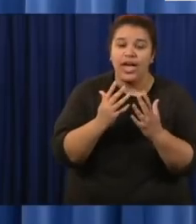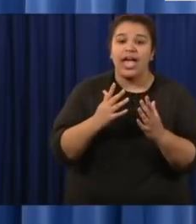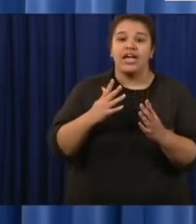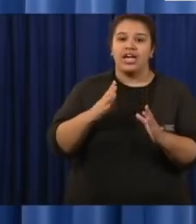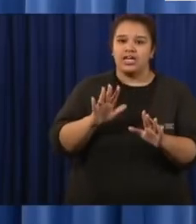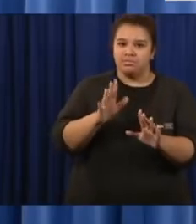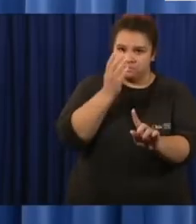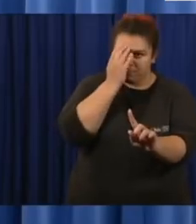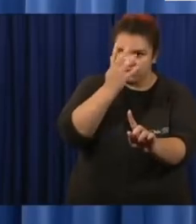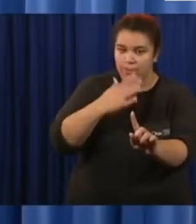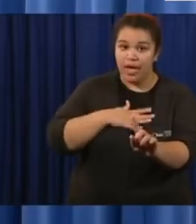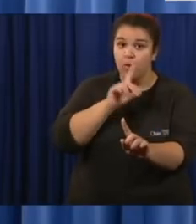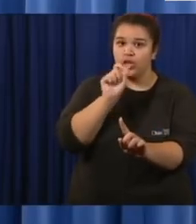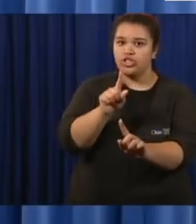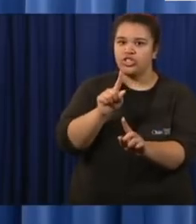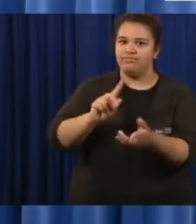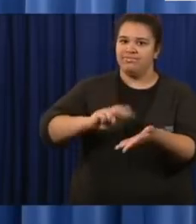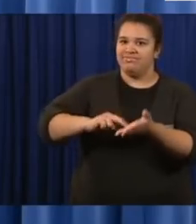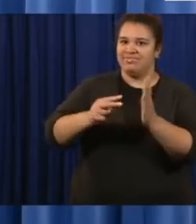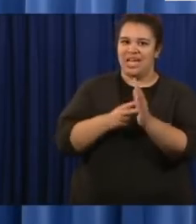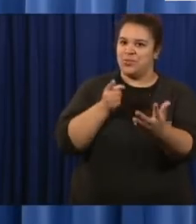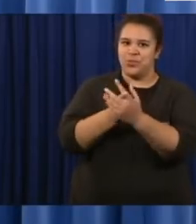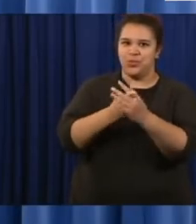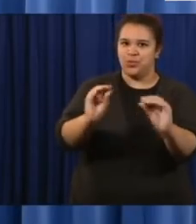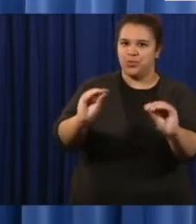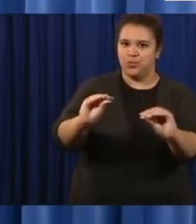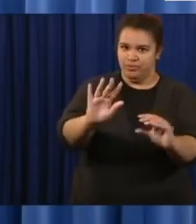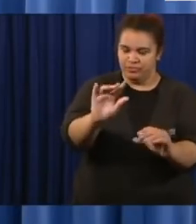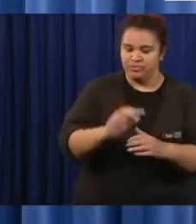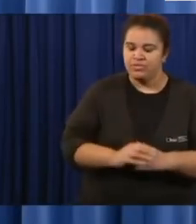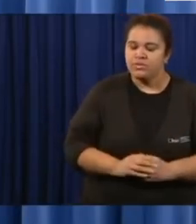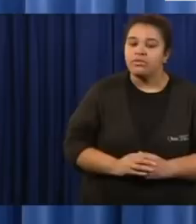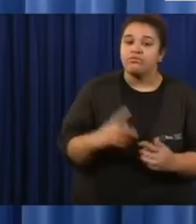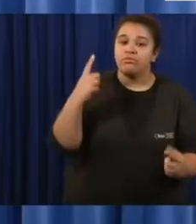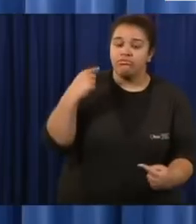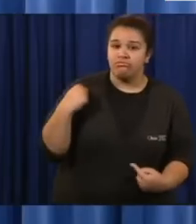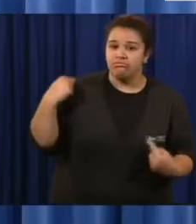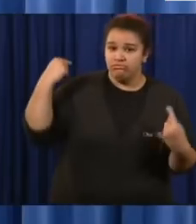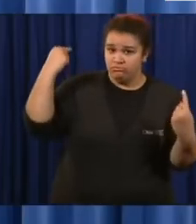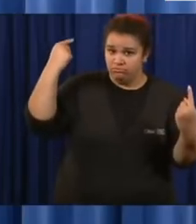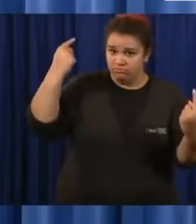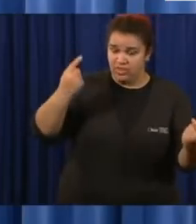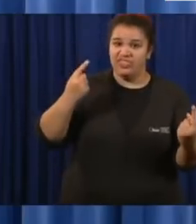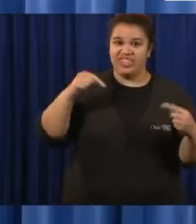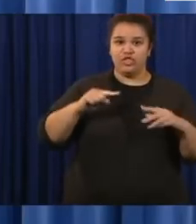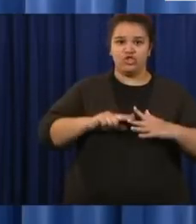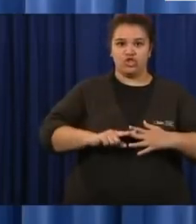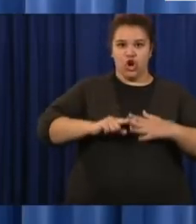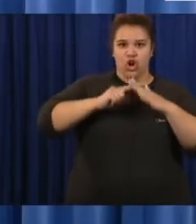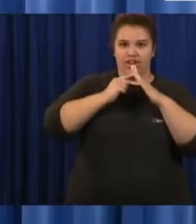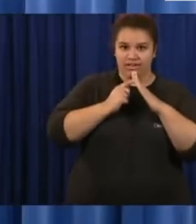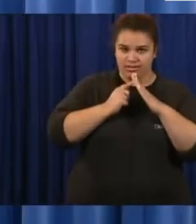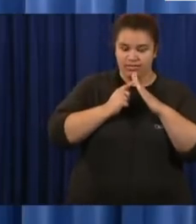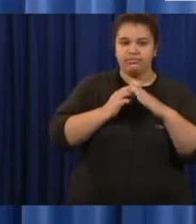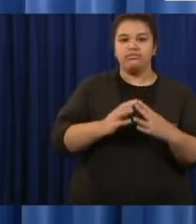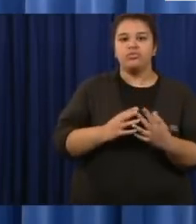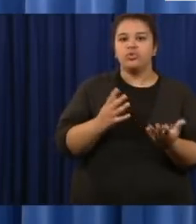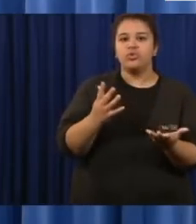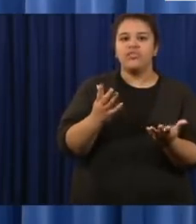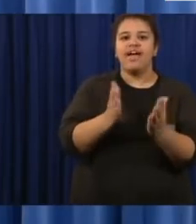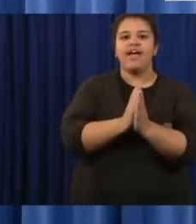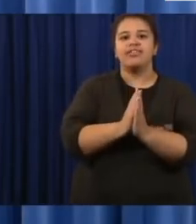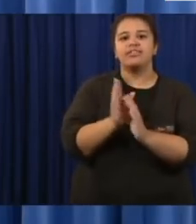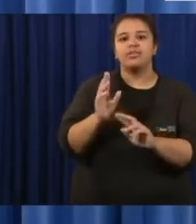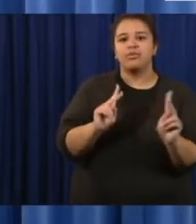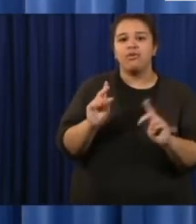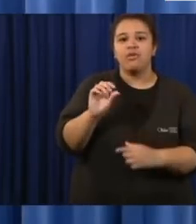question. But from the very beginning, you have asked Ohioans to work together, for patience, to be